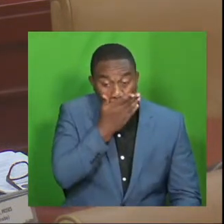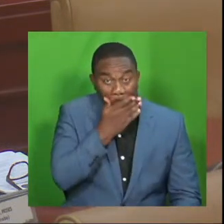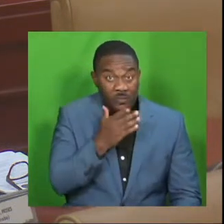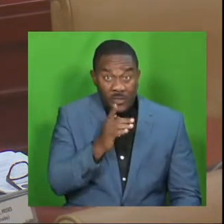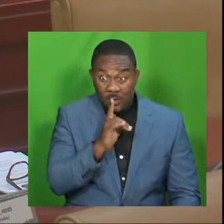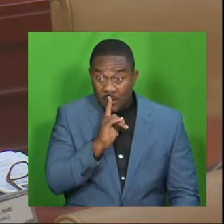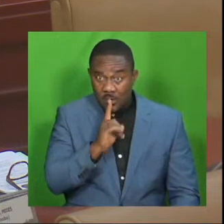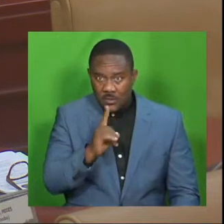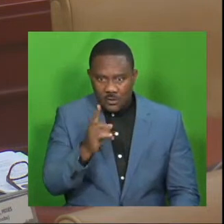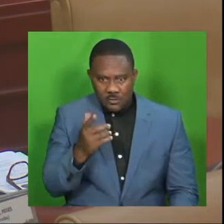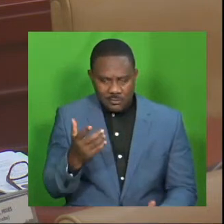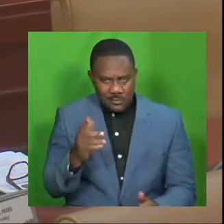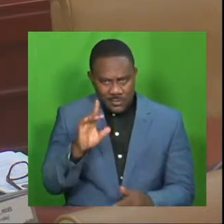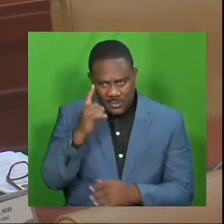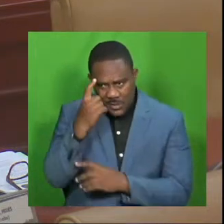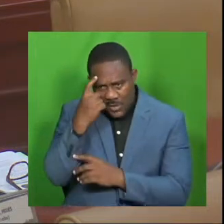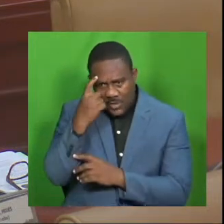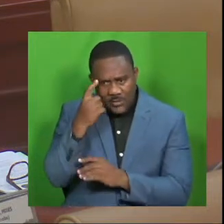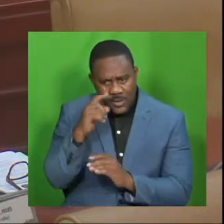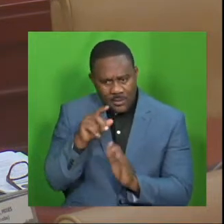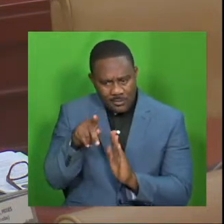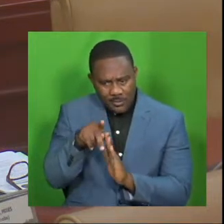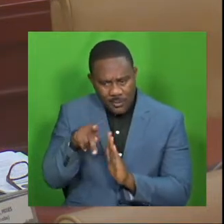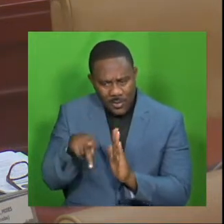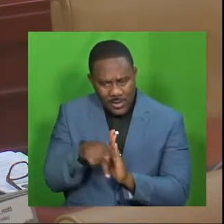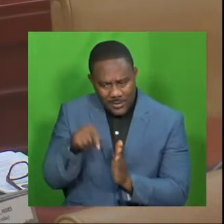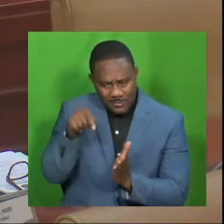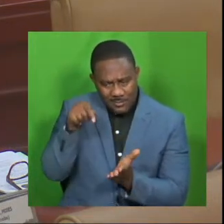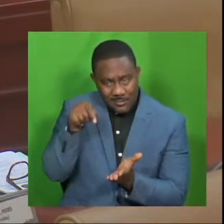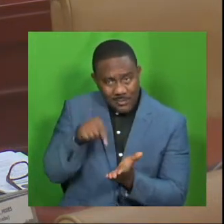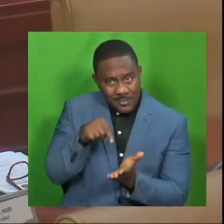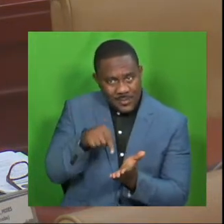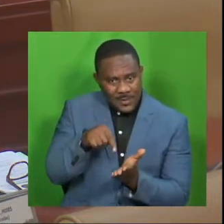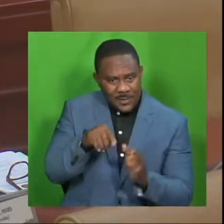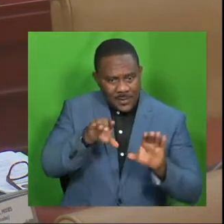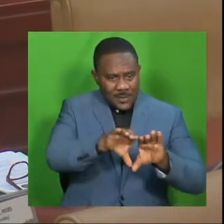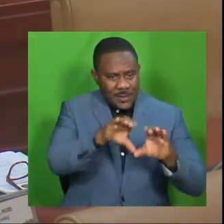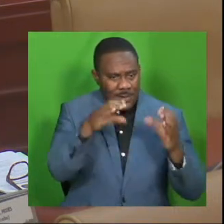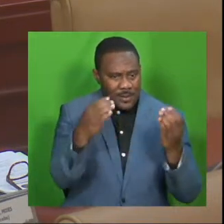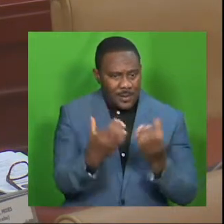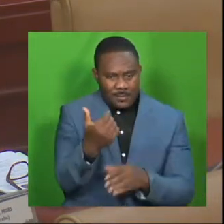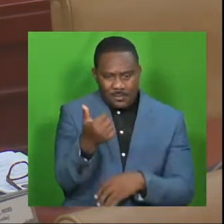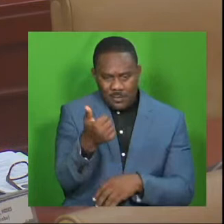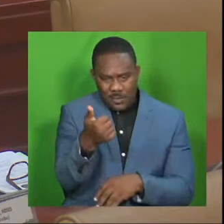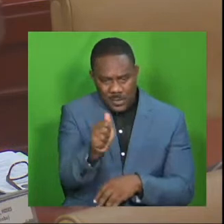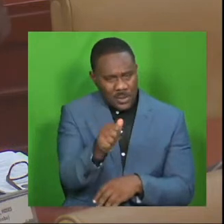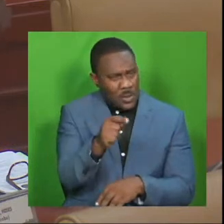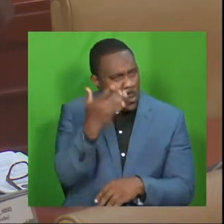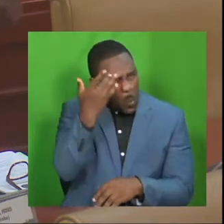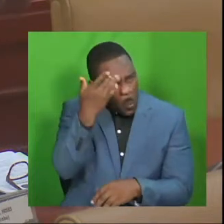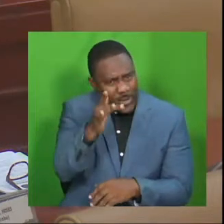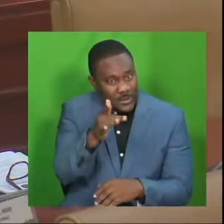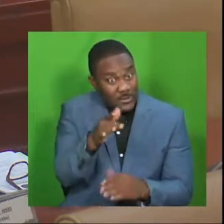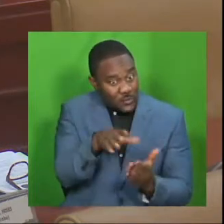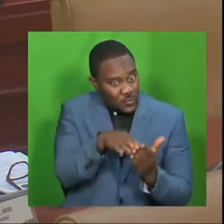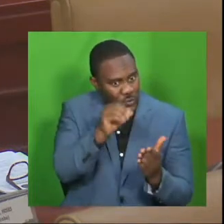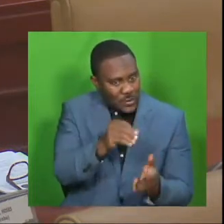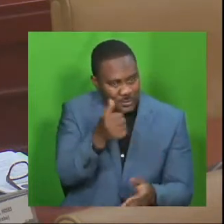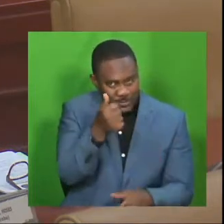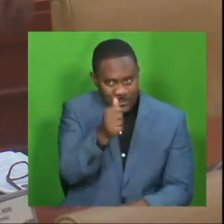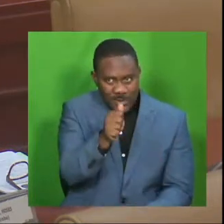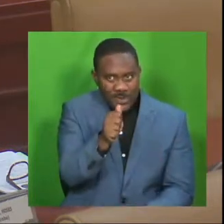government, the government decided that the class A student must at all costs